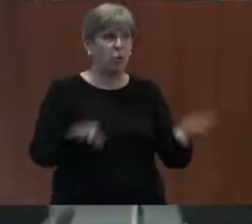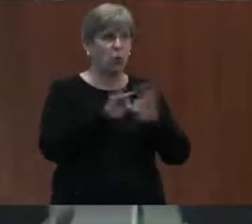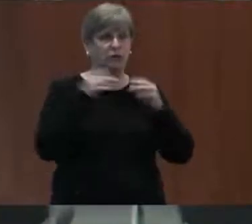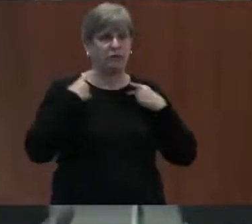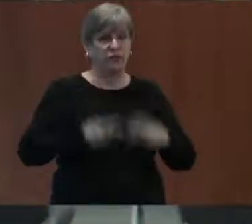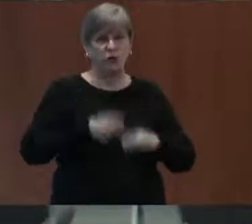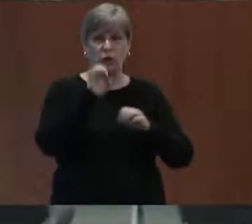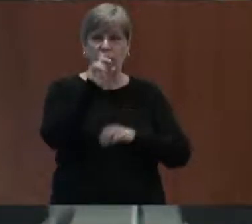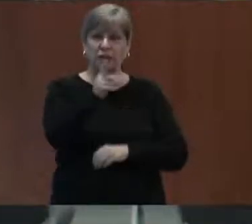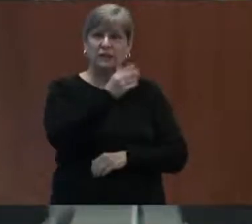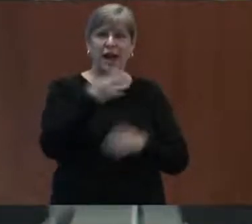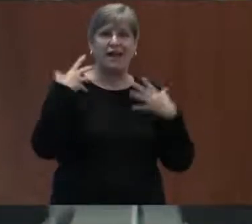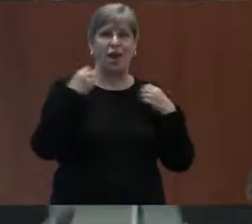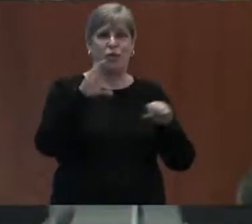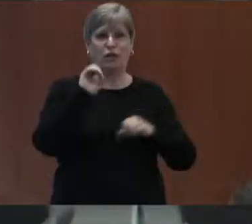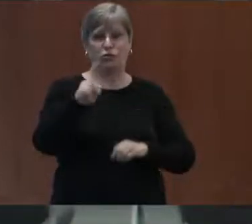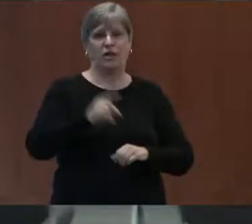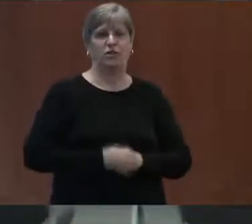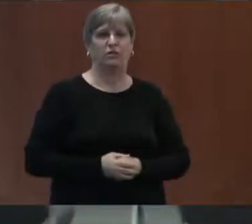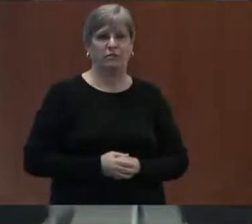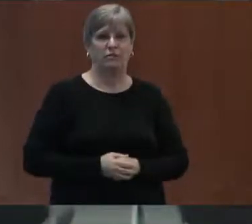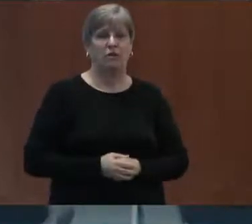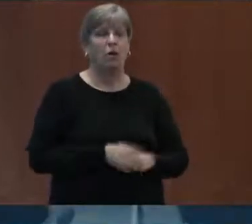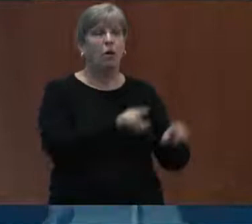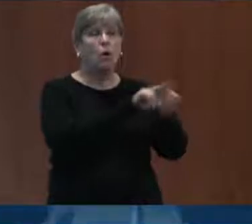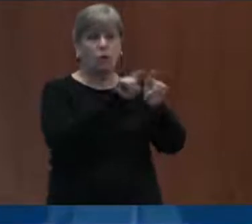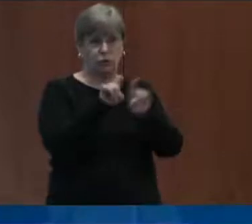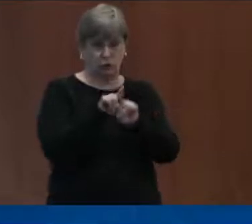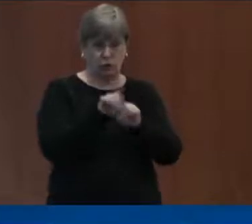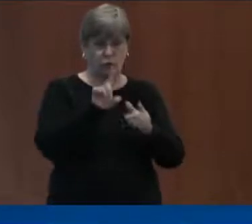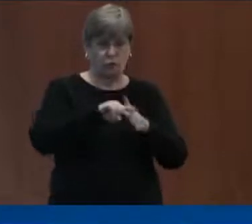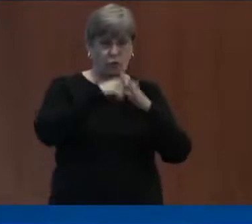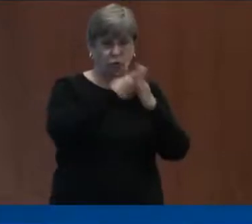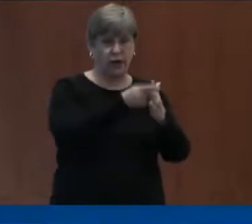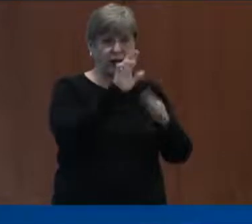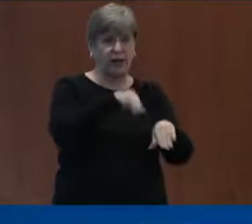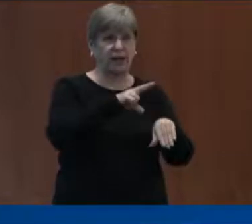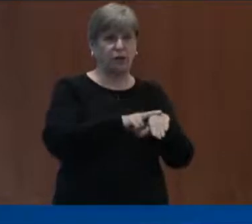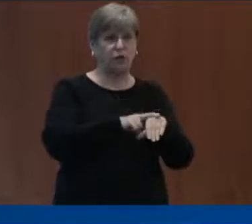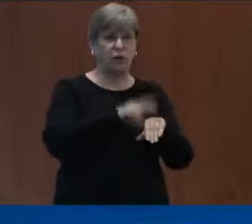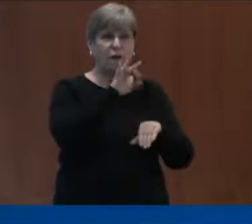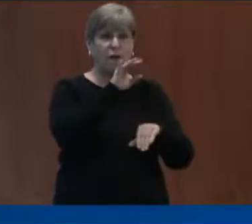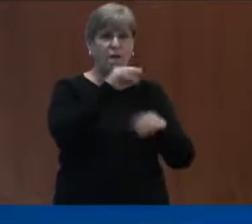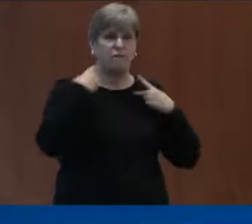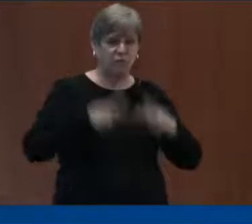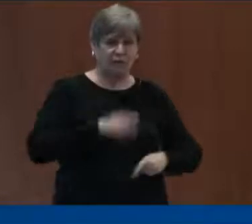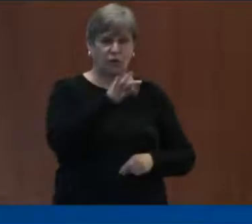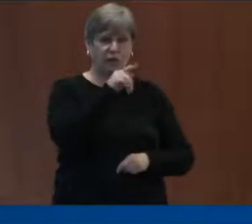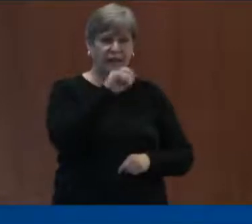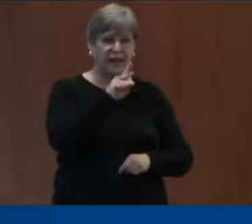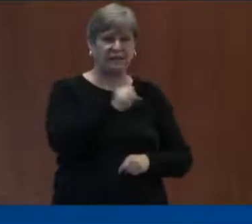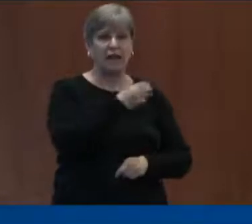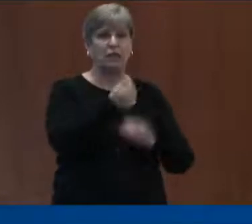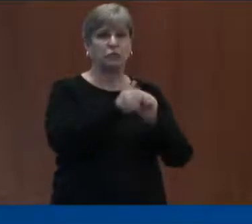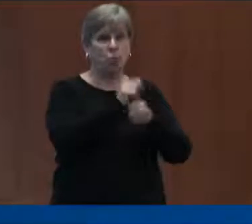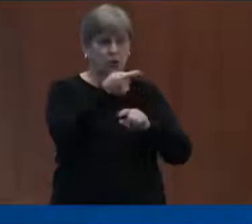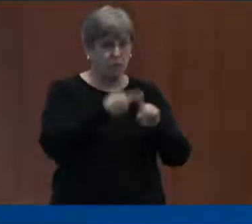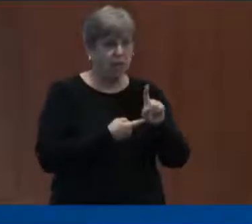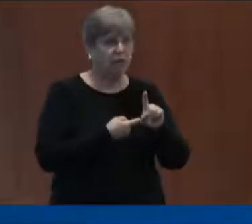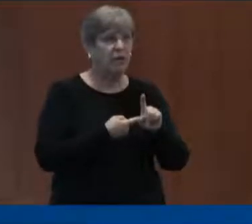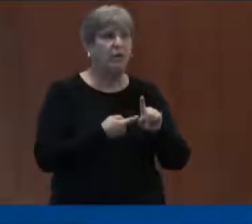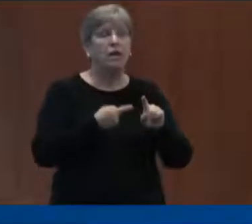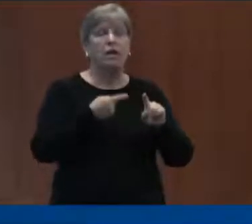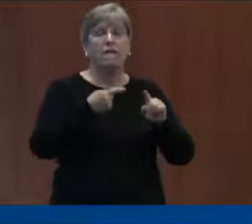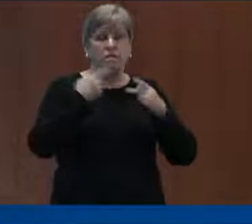physical education and health education, in addition to kicking off National Physical Fitness and Sports Month. Physical activity is the key